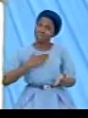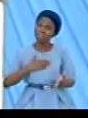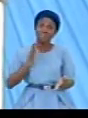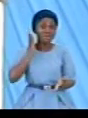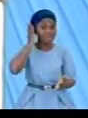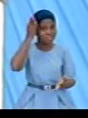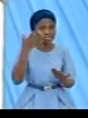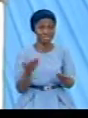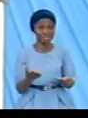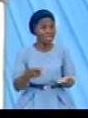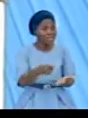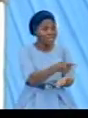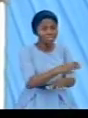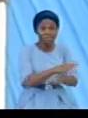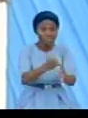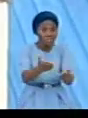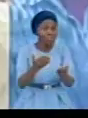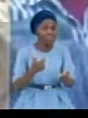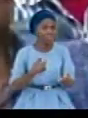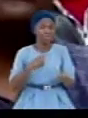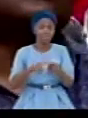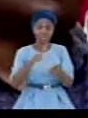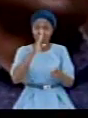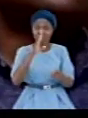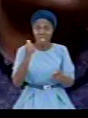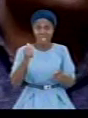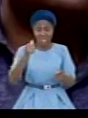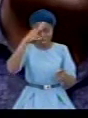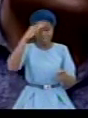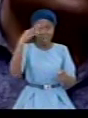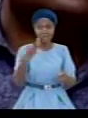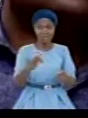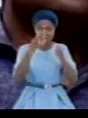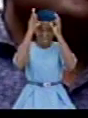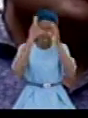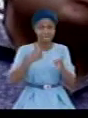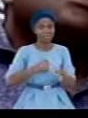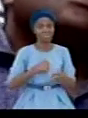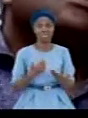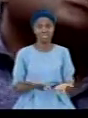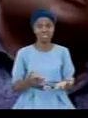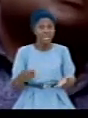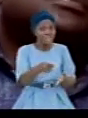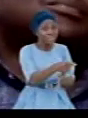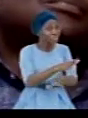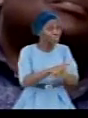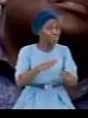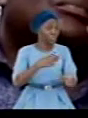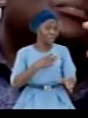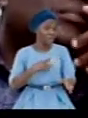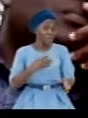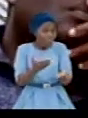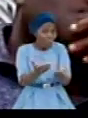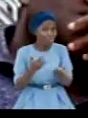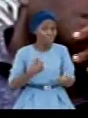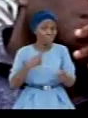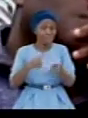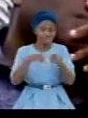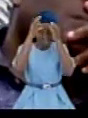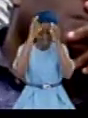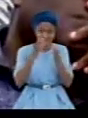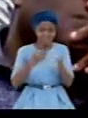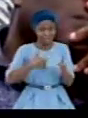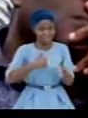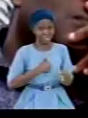They don't want me to be a man of decision. They don't want me to decide and say, this is where I'm